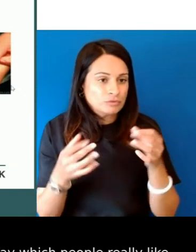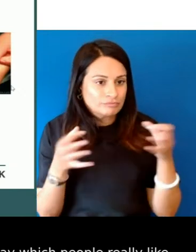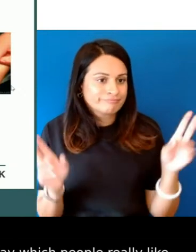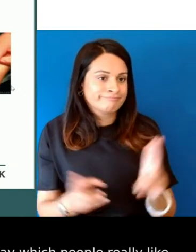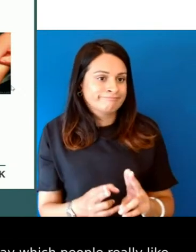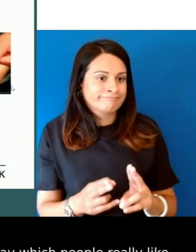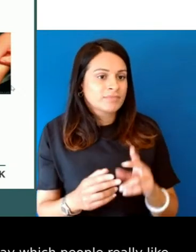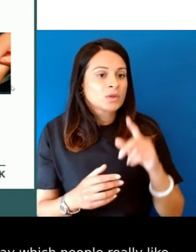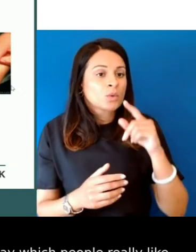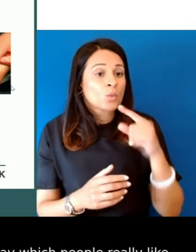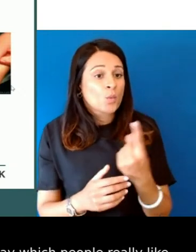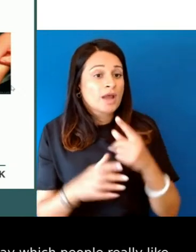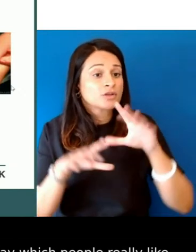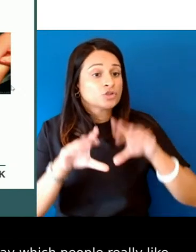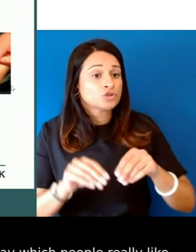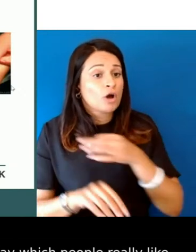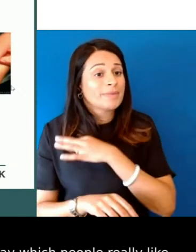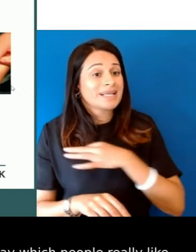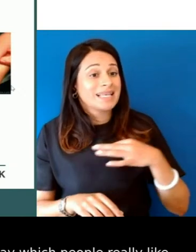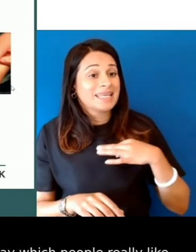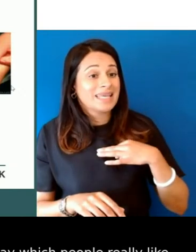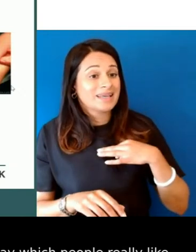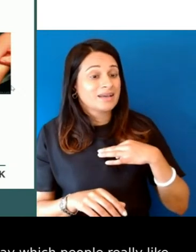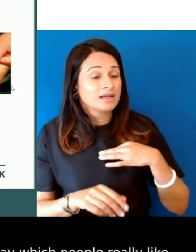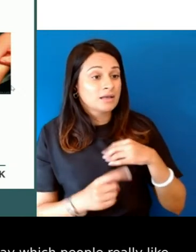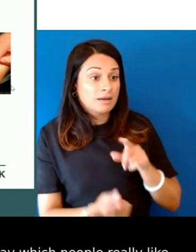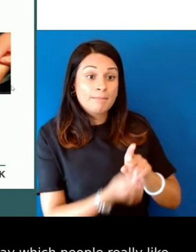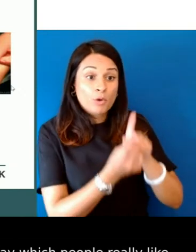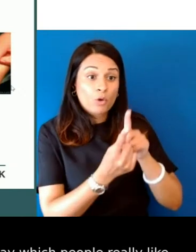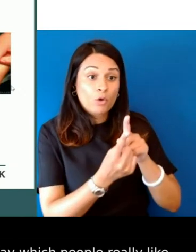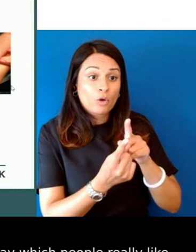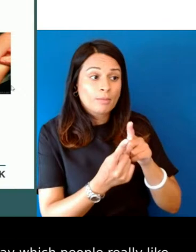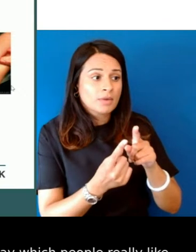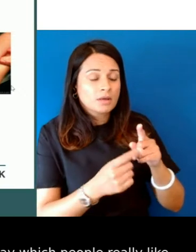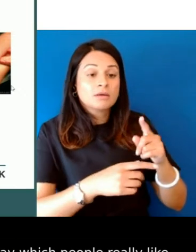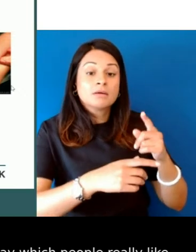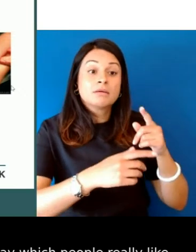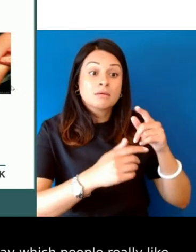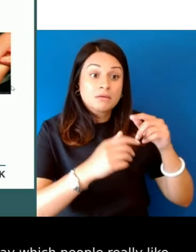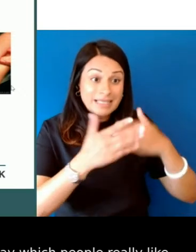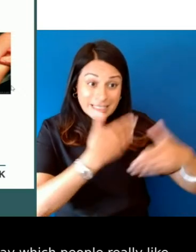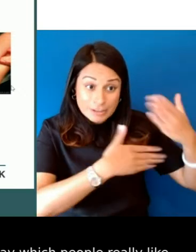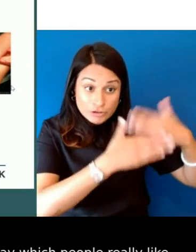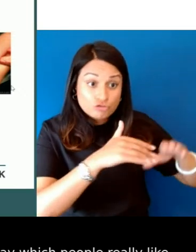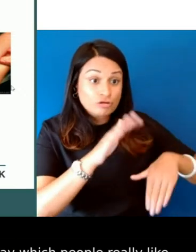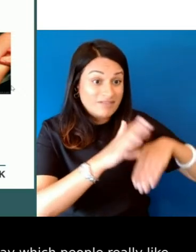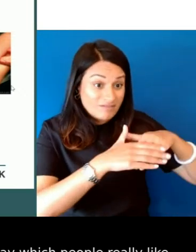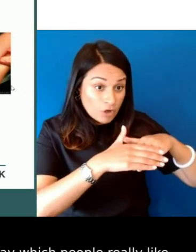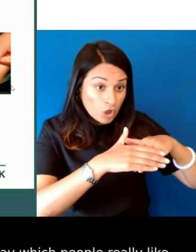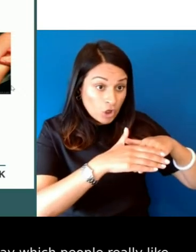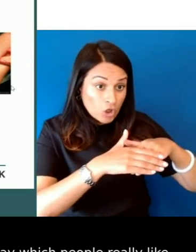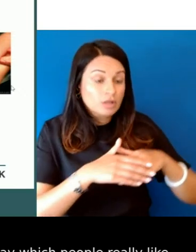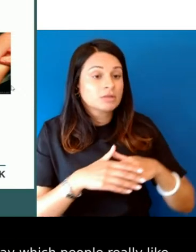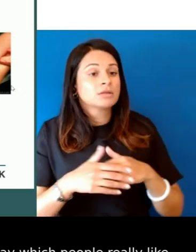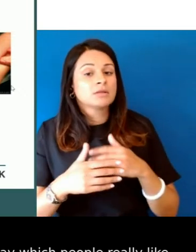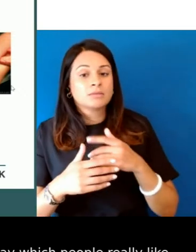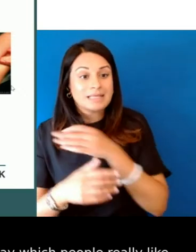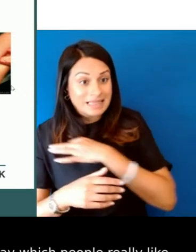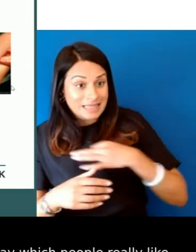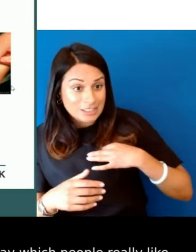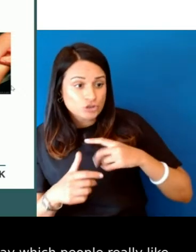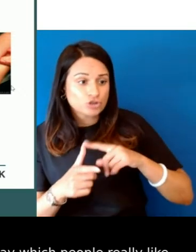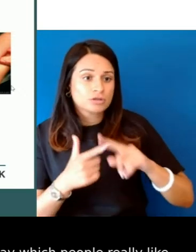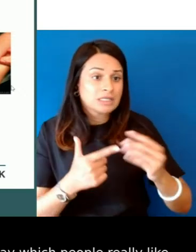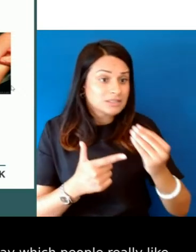see the allergists have a full history then skin protests if they need it then see the consultant and then see a dietitian if they needed it and of course with